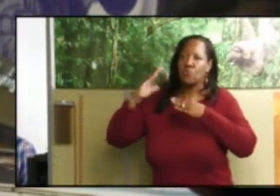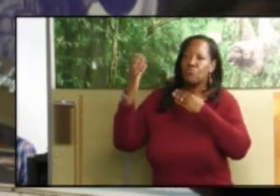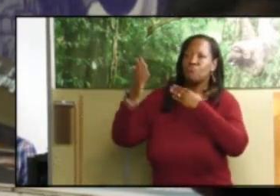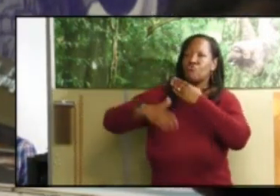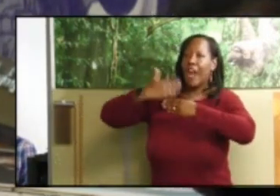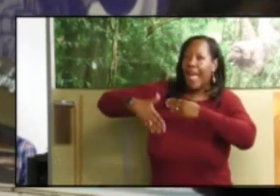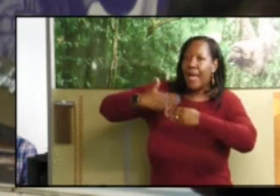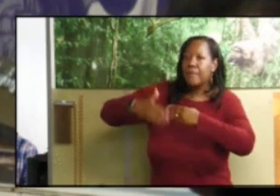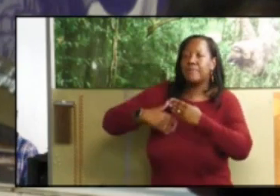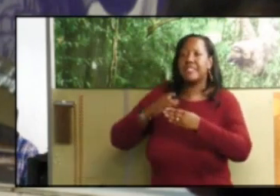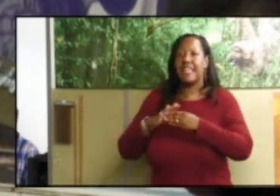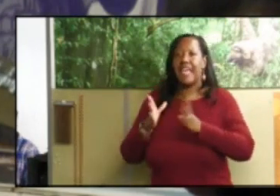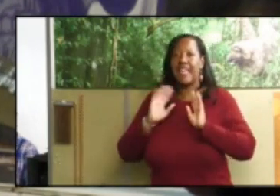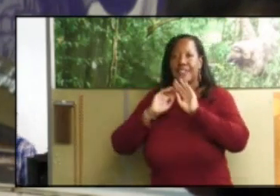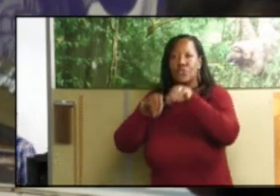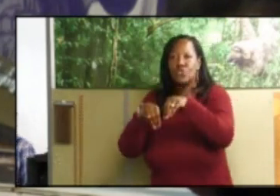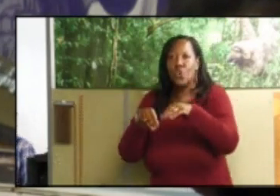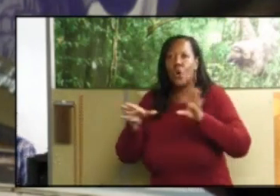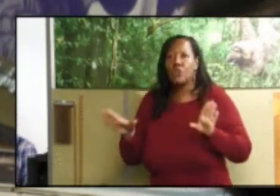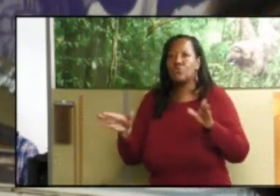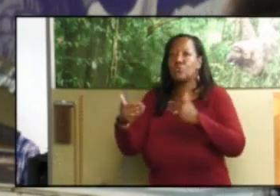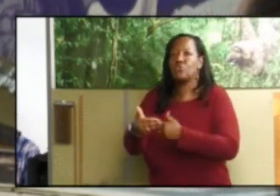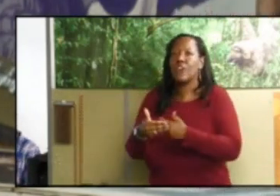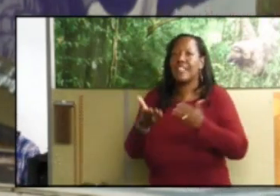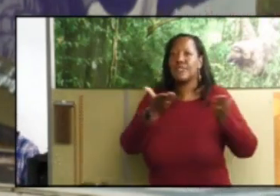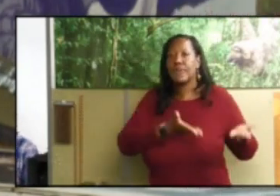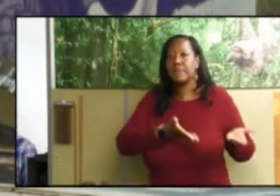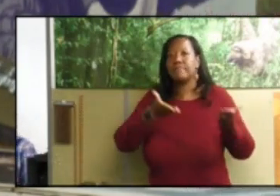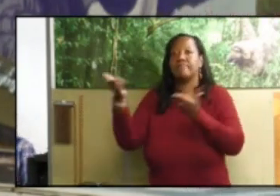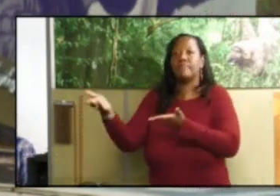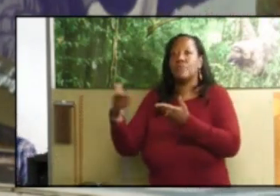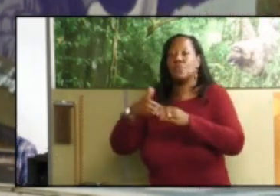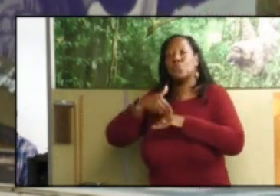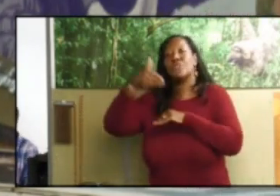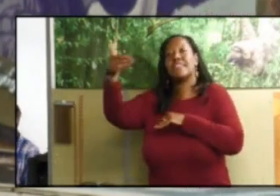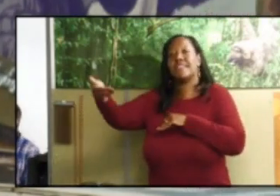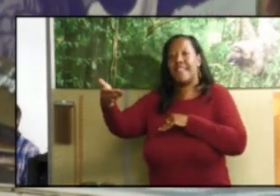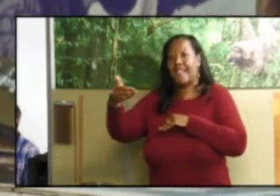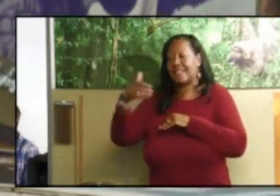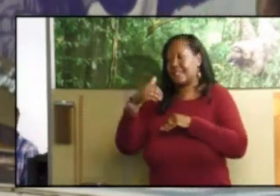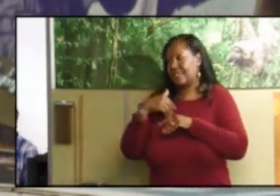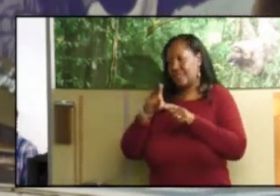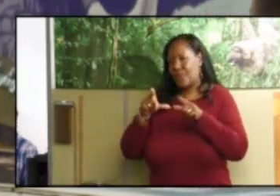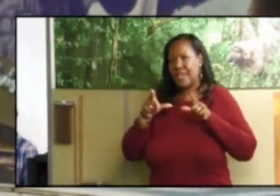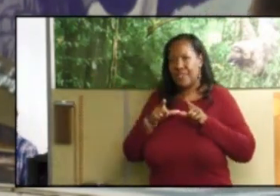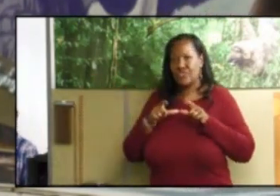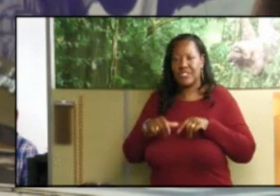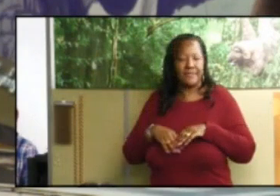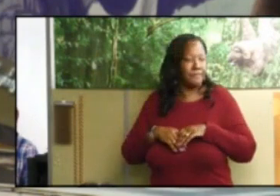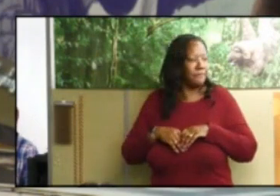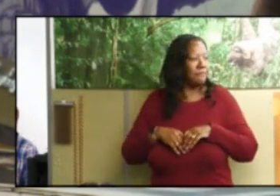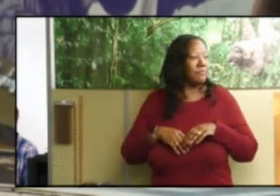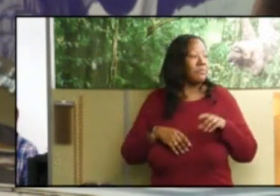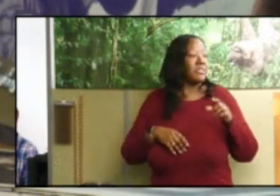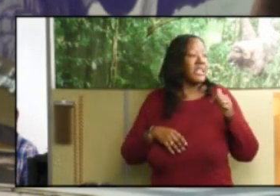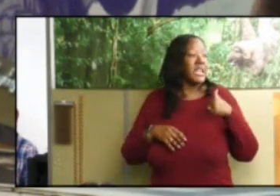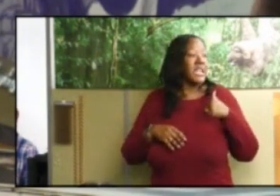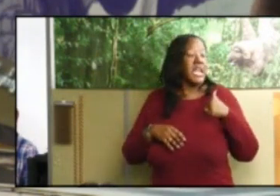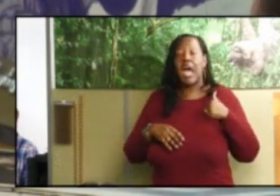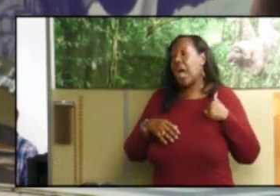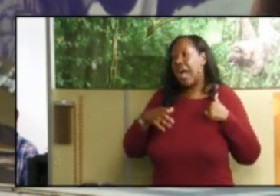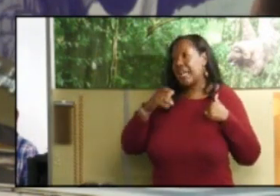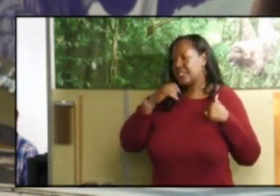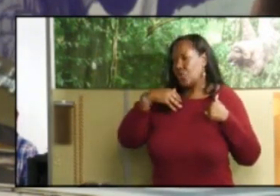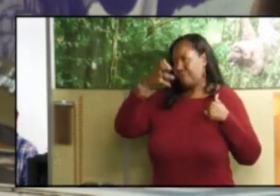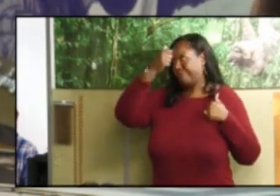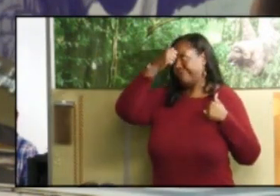go to their next exhibition location. So some statistics that I printed out because I don't have a good head for